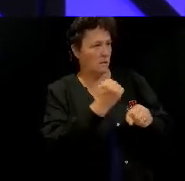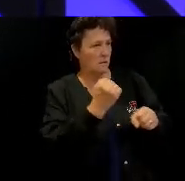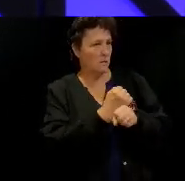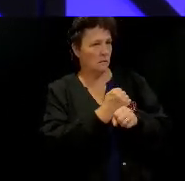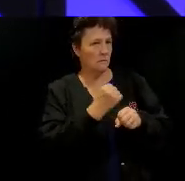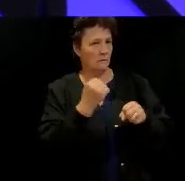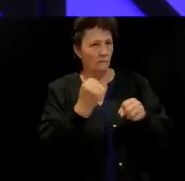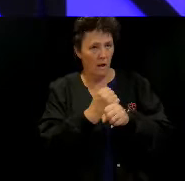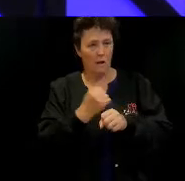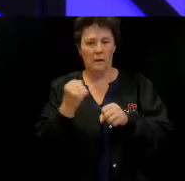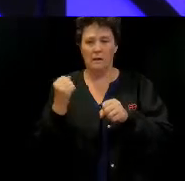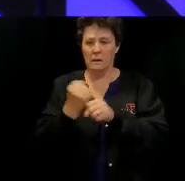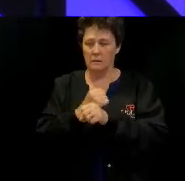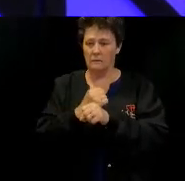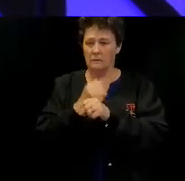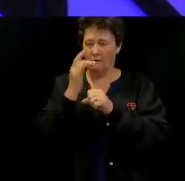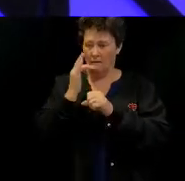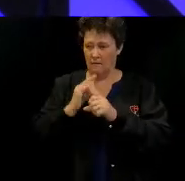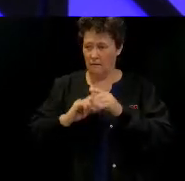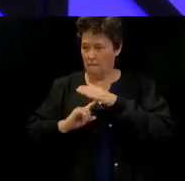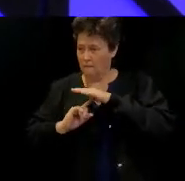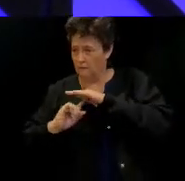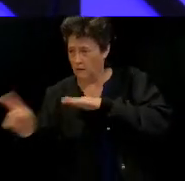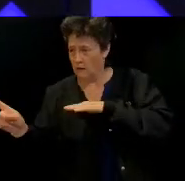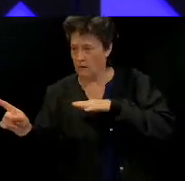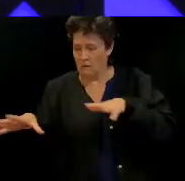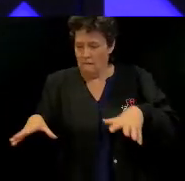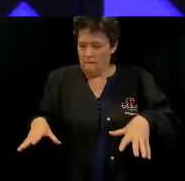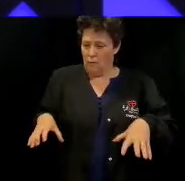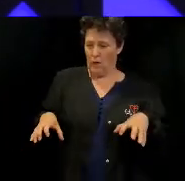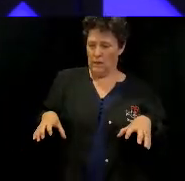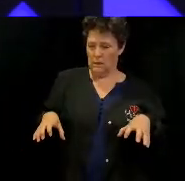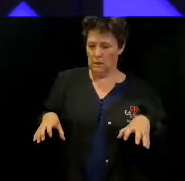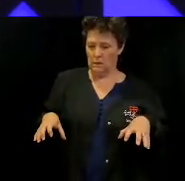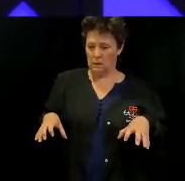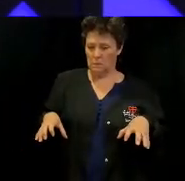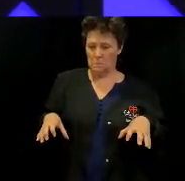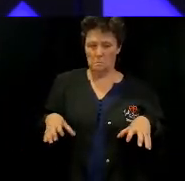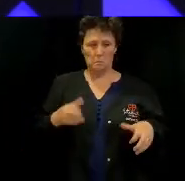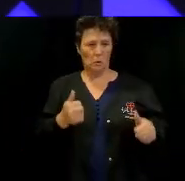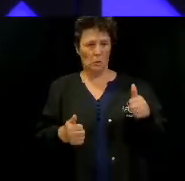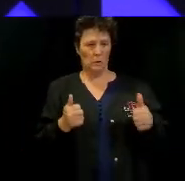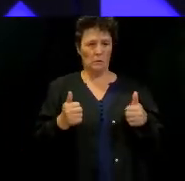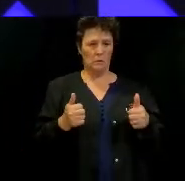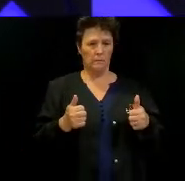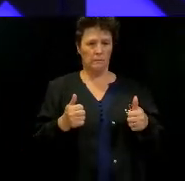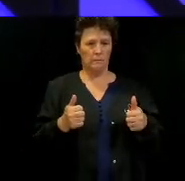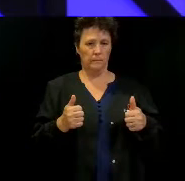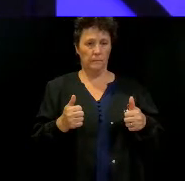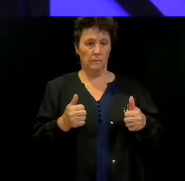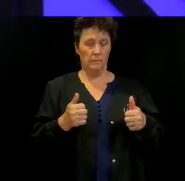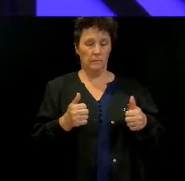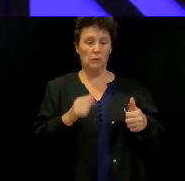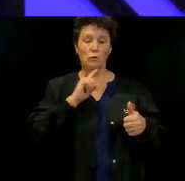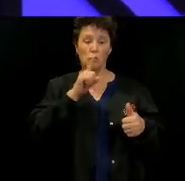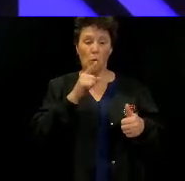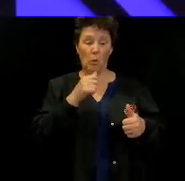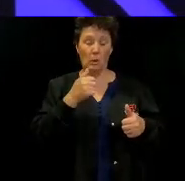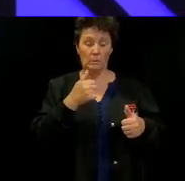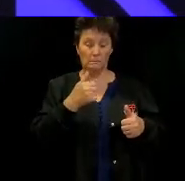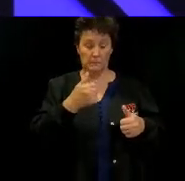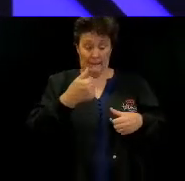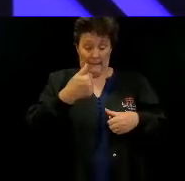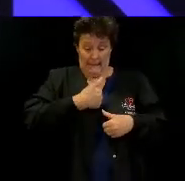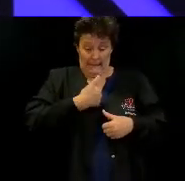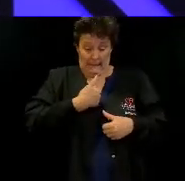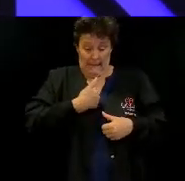fight, flee, or freeze mechanism. It's a mechanism actually to keep you safe because there is a